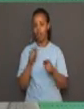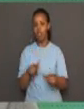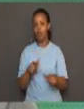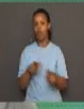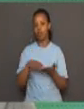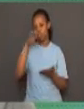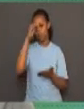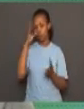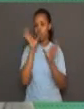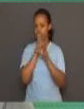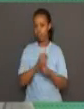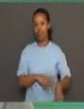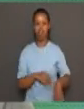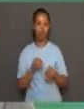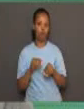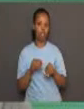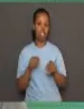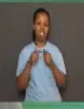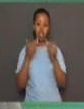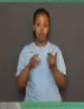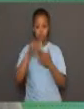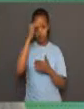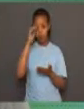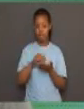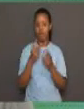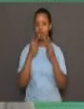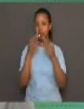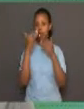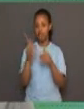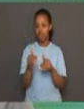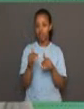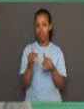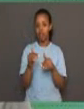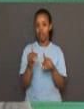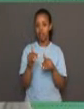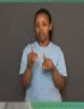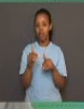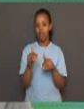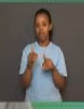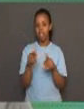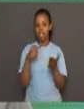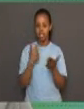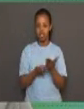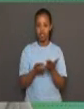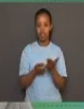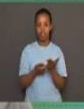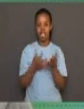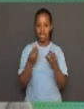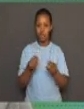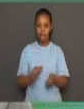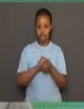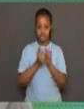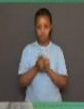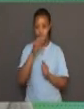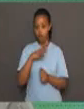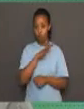our lesson for today, students. To review, we learned about factors that contributed to